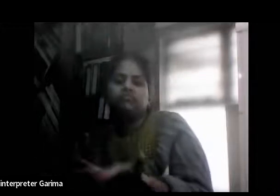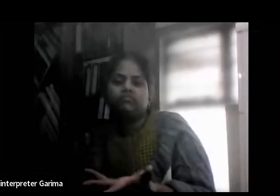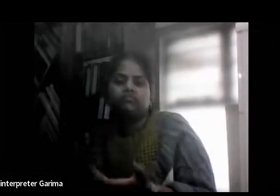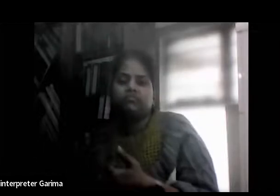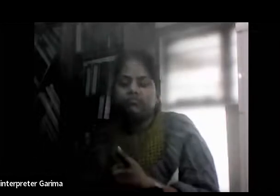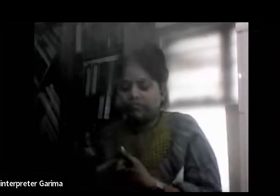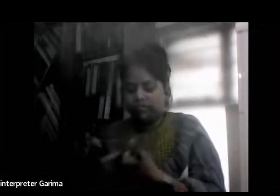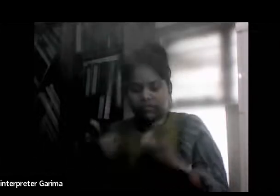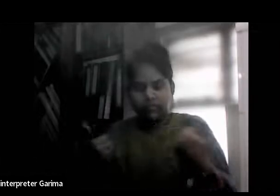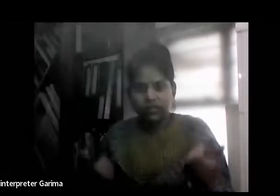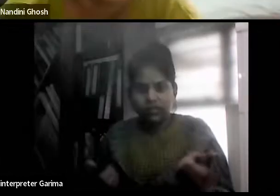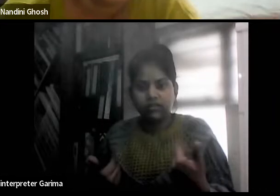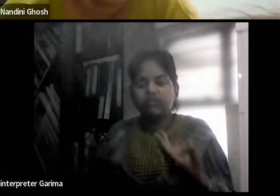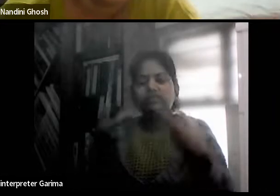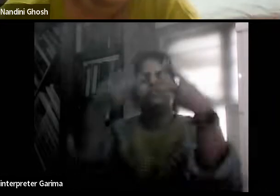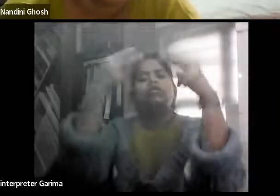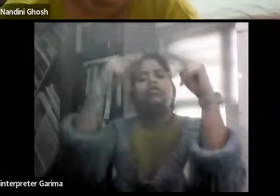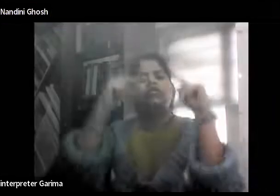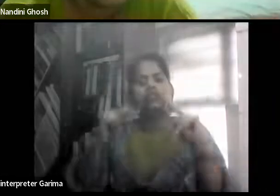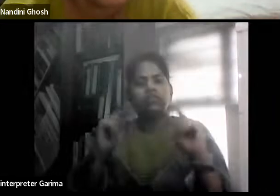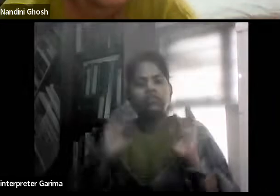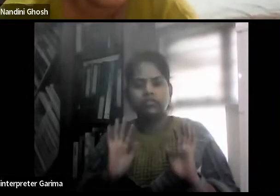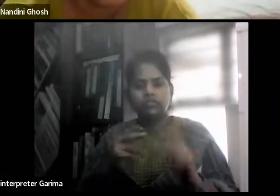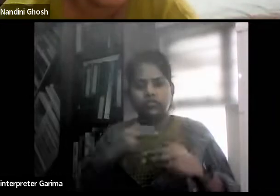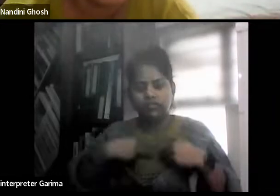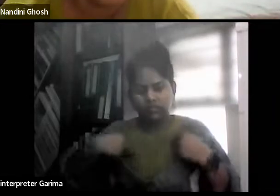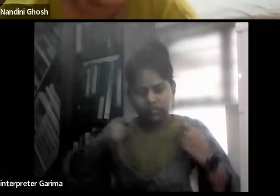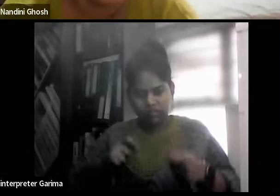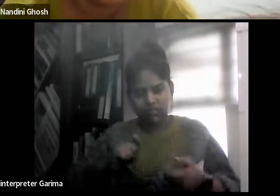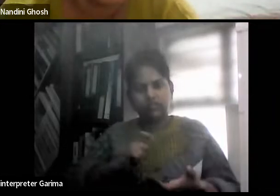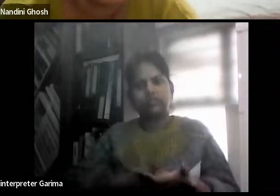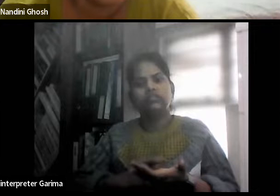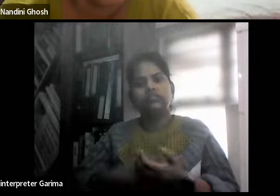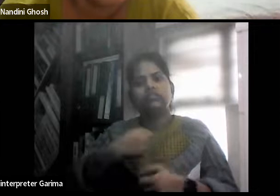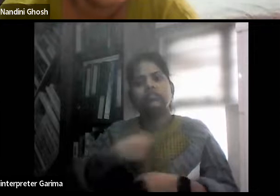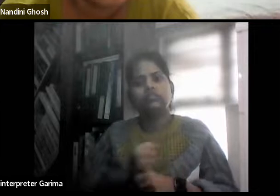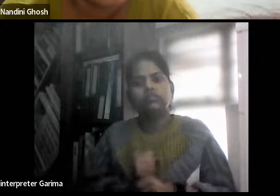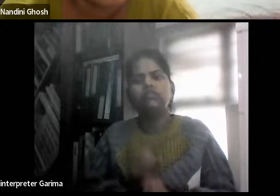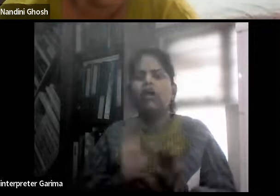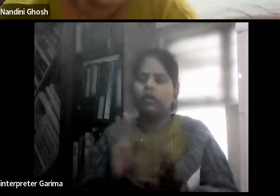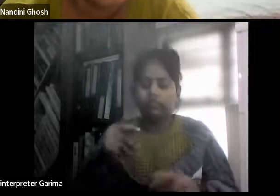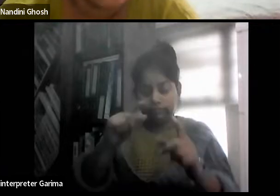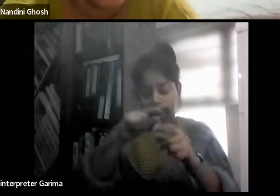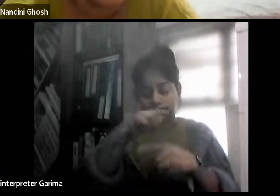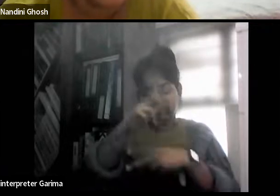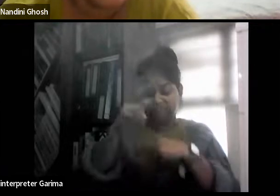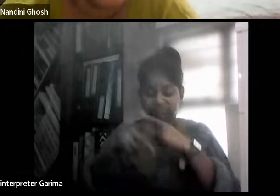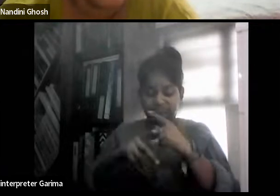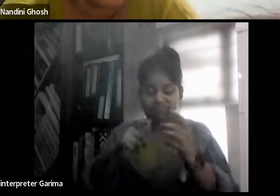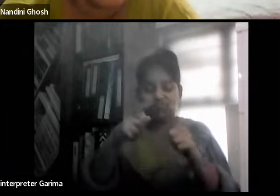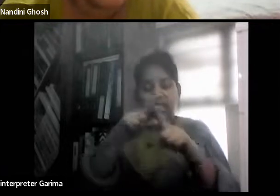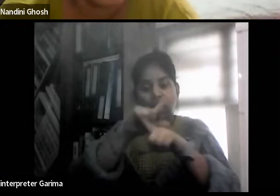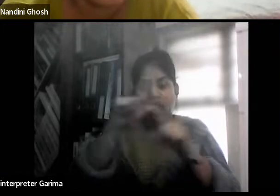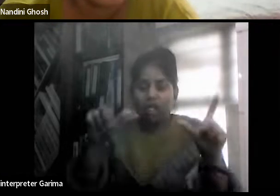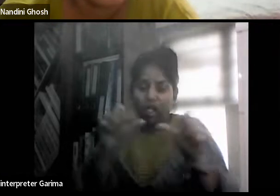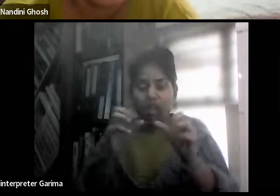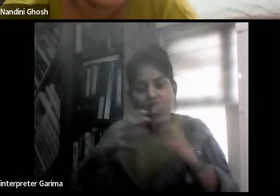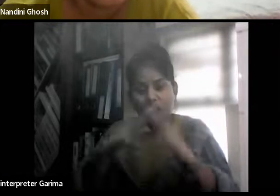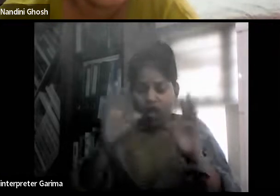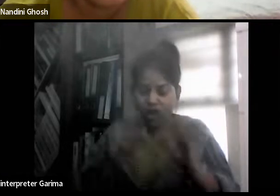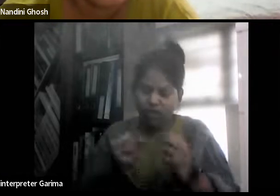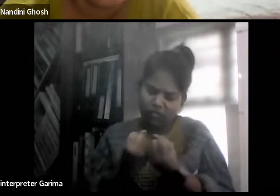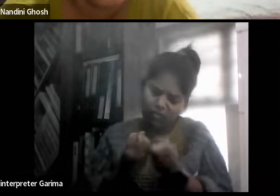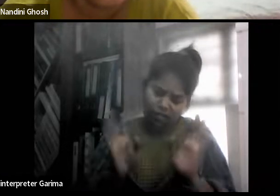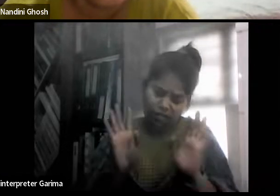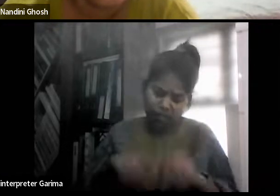cannot translate to become a legislation. Even we have a lot of legislation. Legislation clearly says that, a